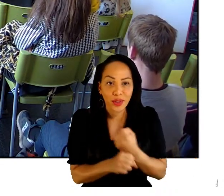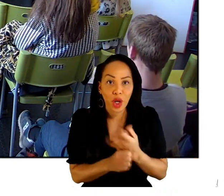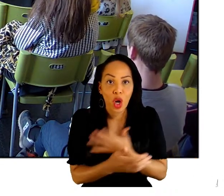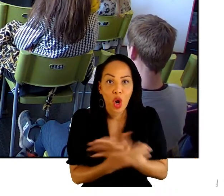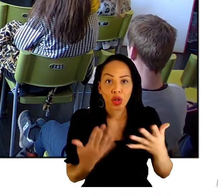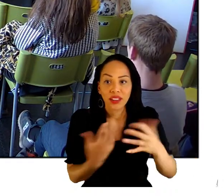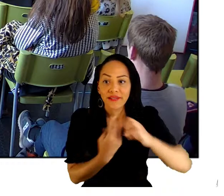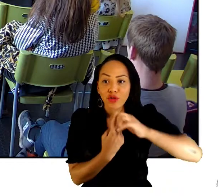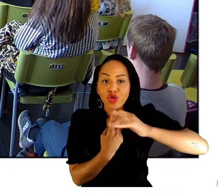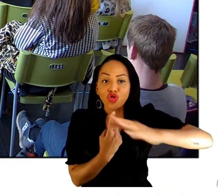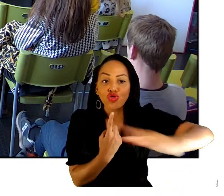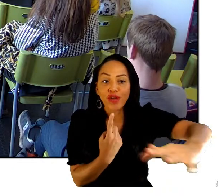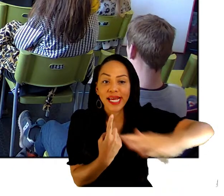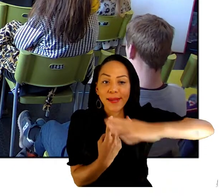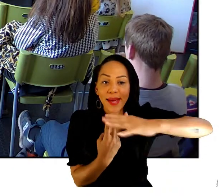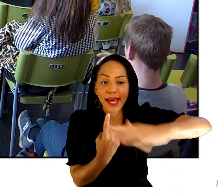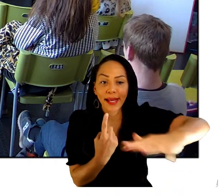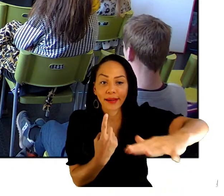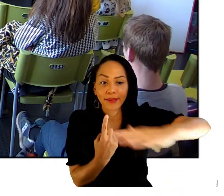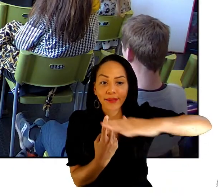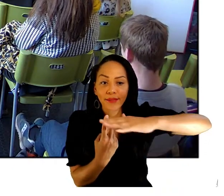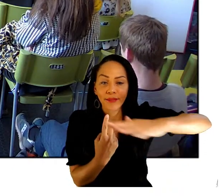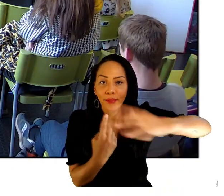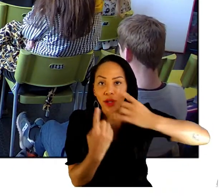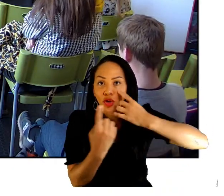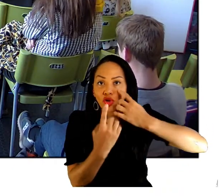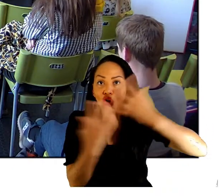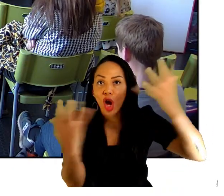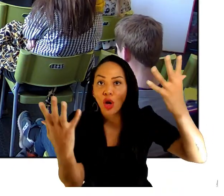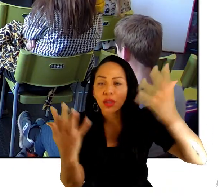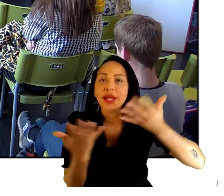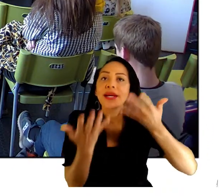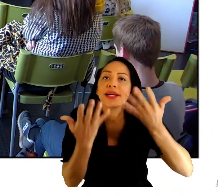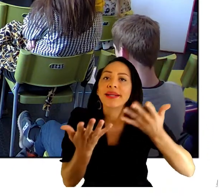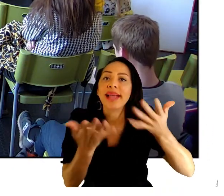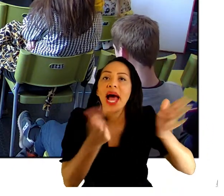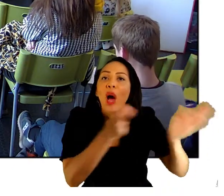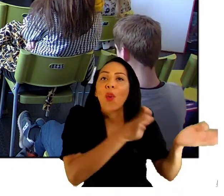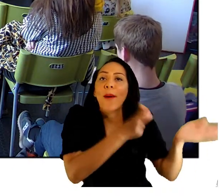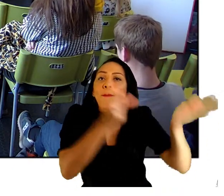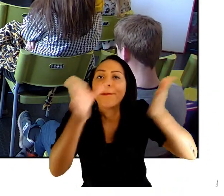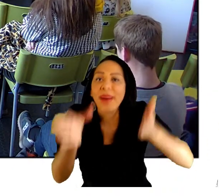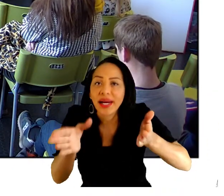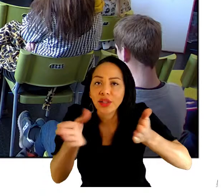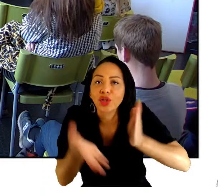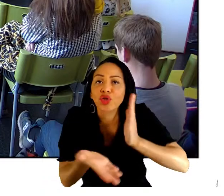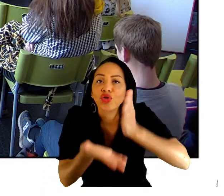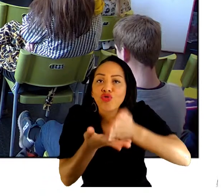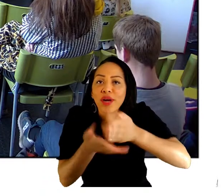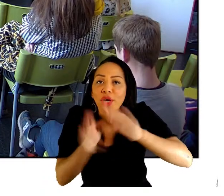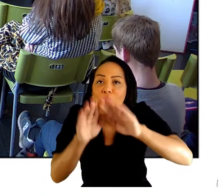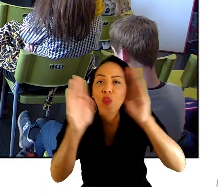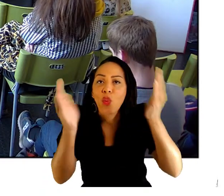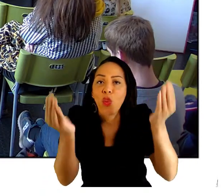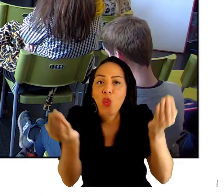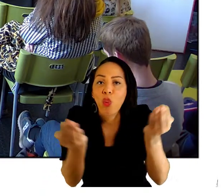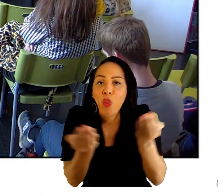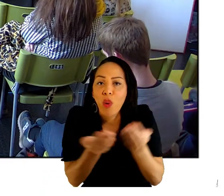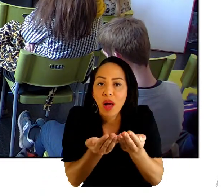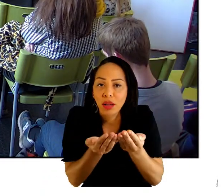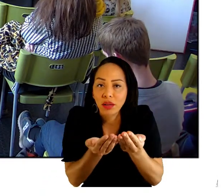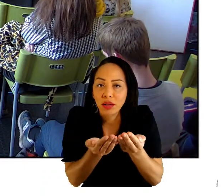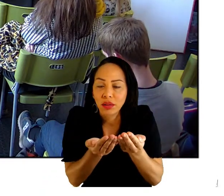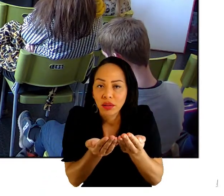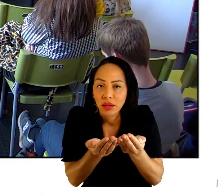for streaming. Now that we're back a little bit back in the real world, that has completely disappeared. Nobody wants me to film their shows